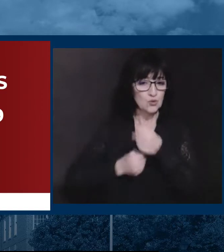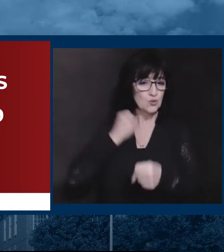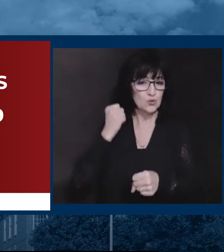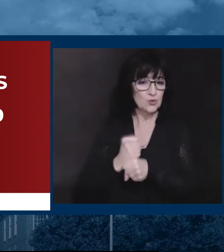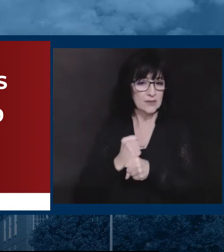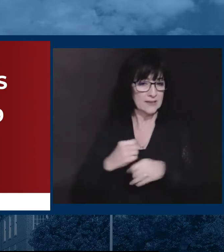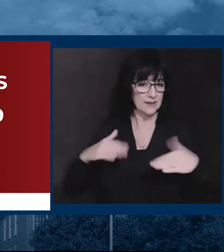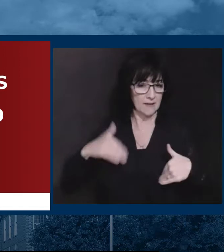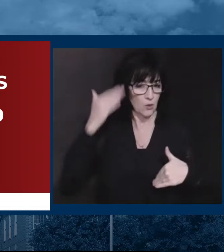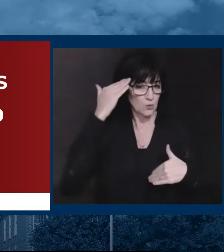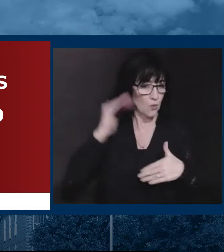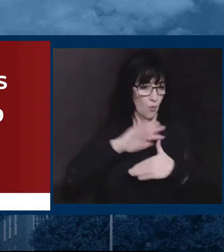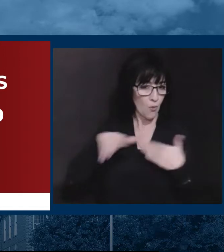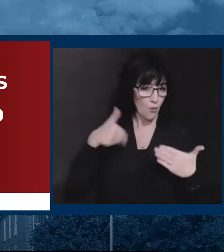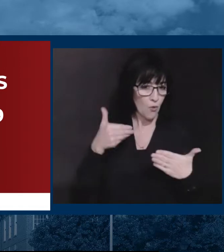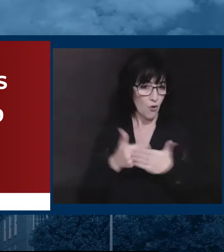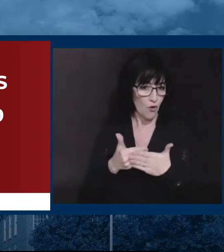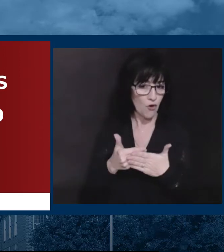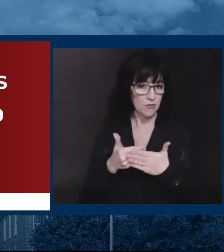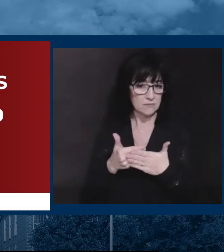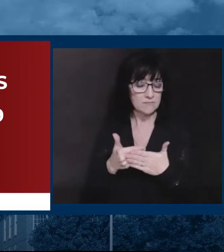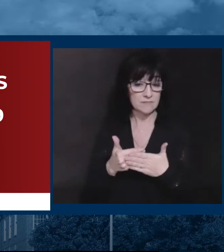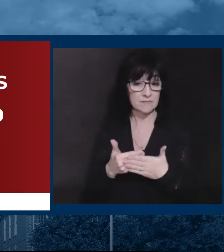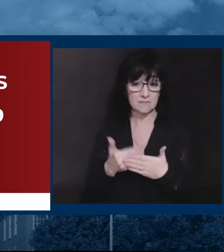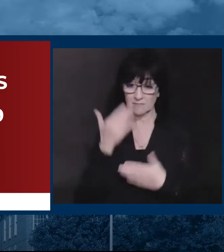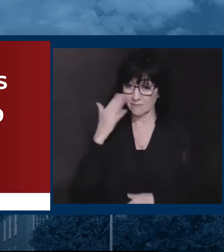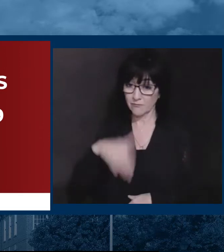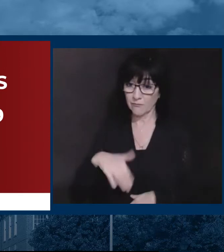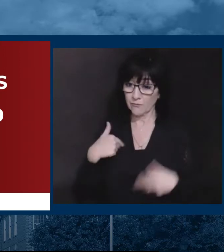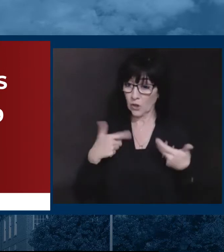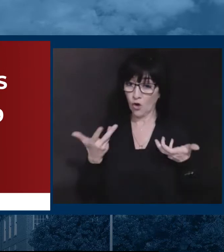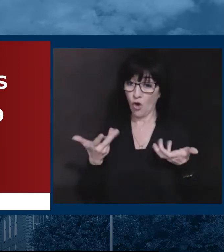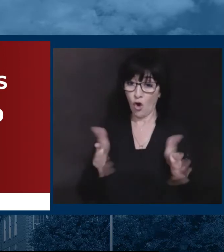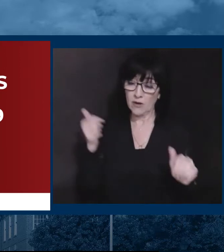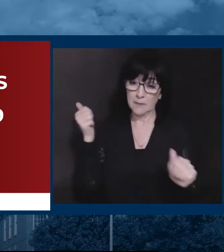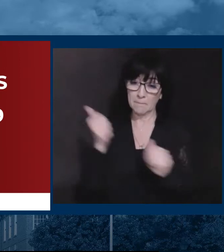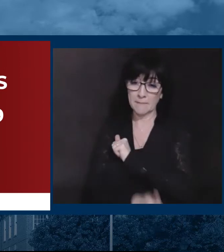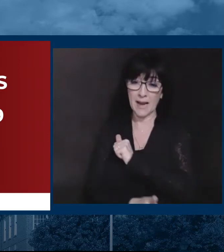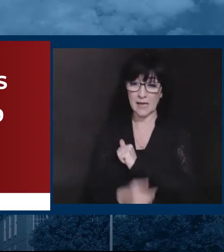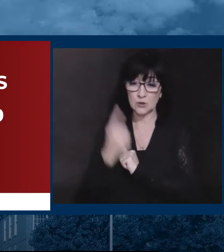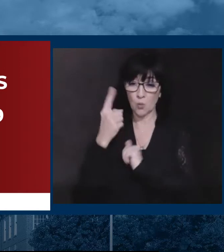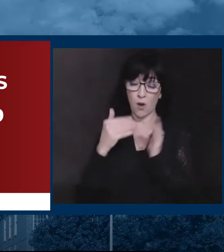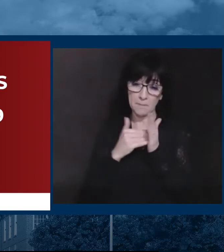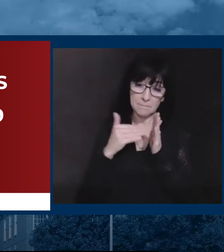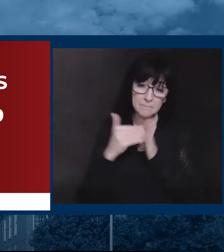million mark, million test mark for the